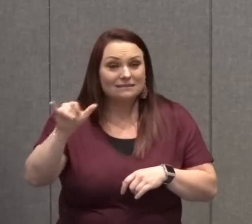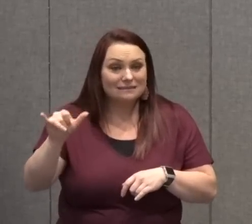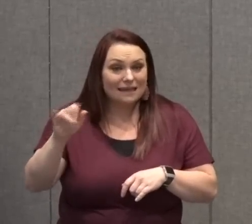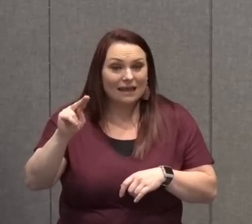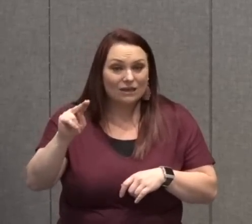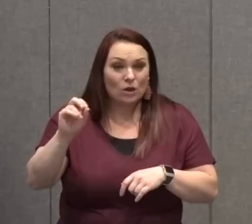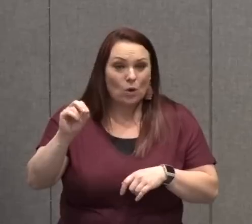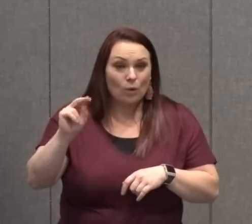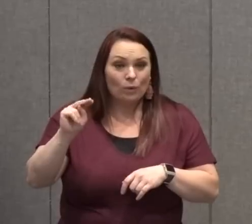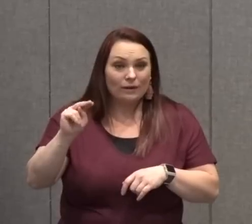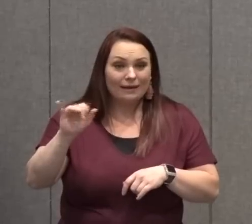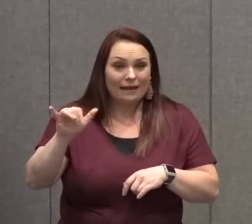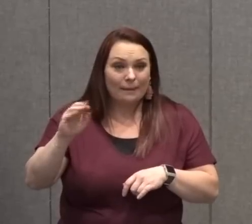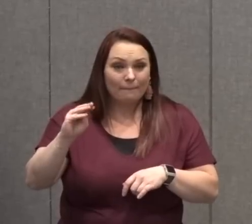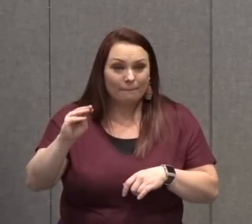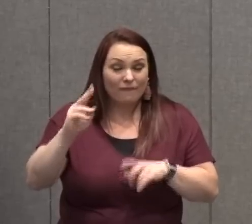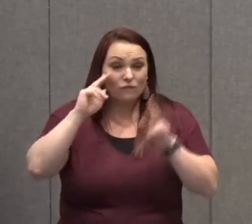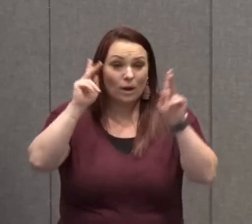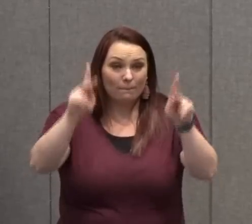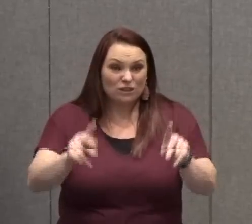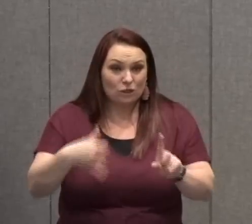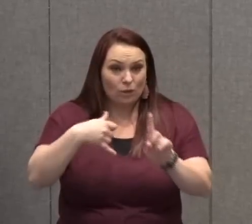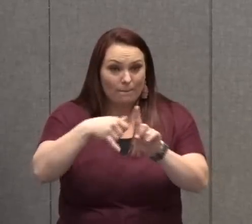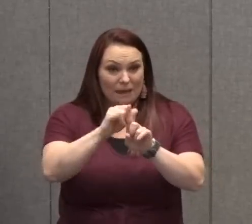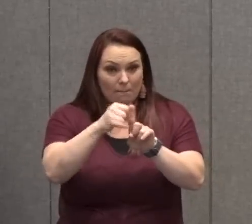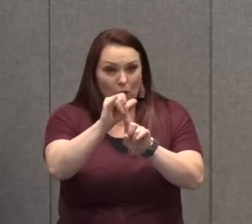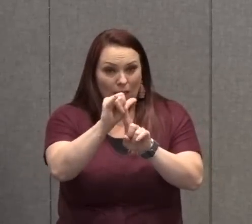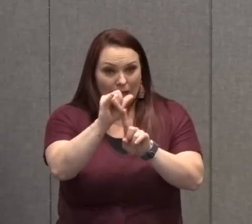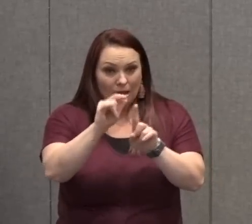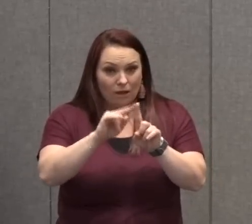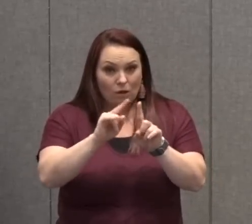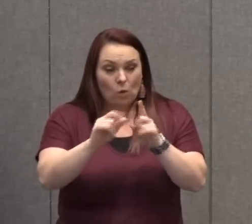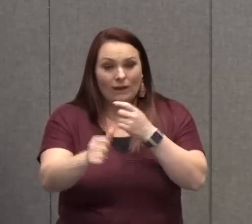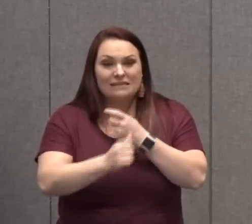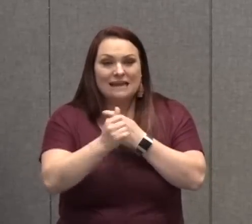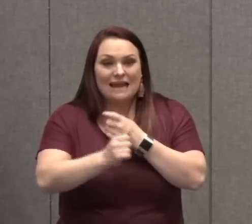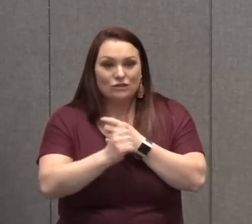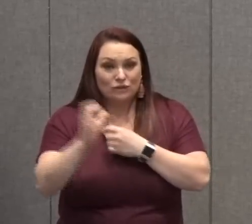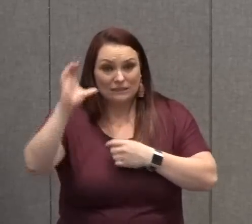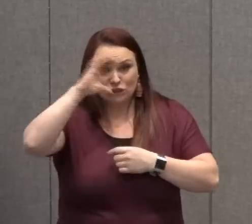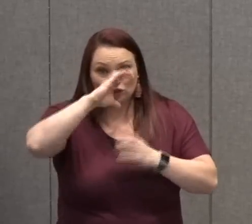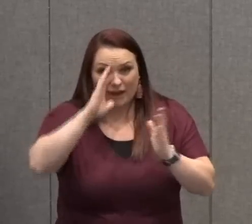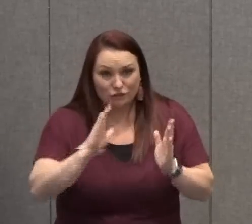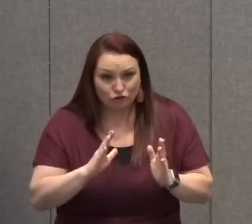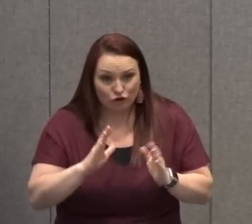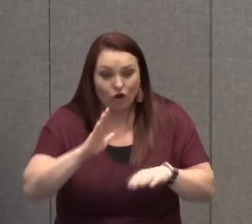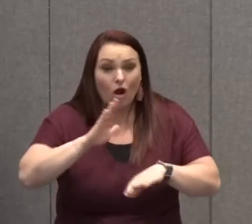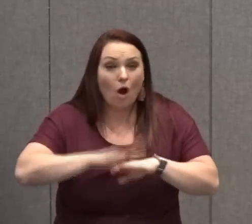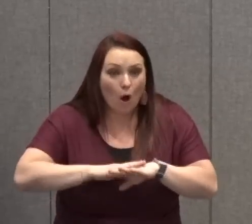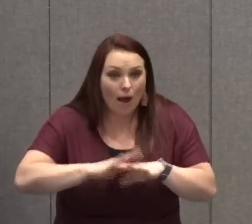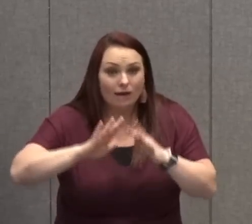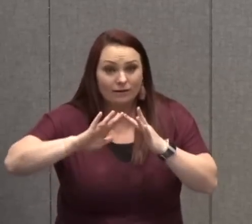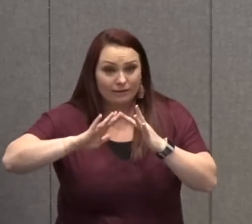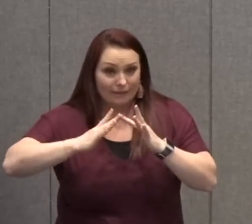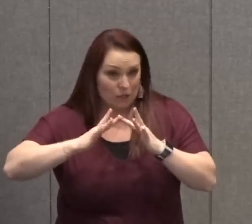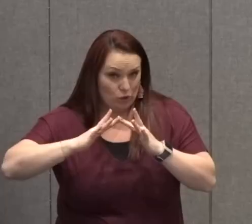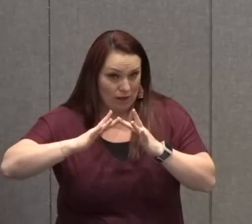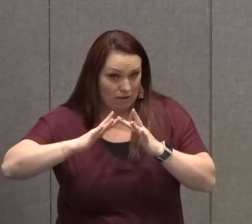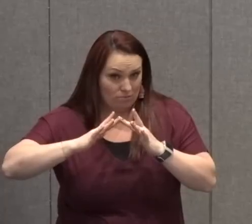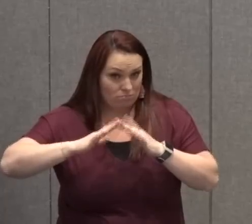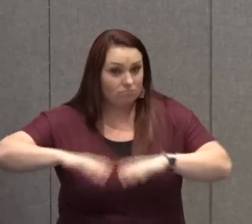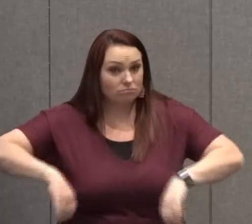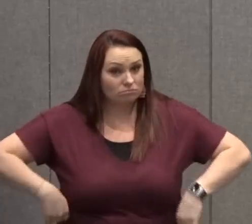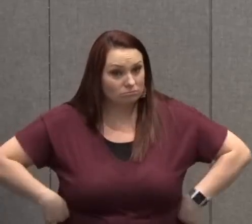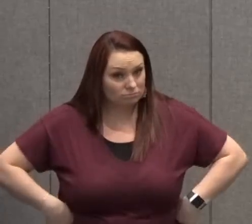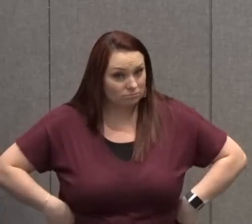person who could be a bully or a dangerous stranger on the internet oh